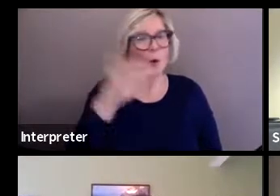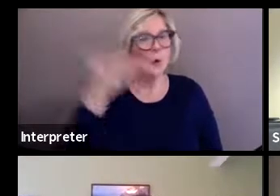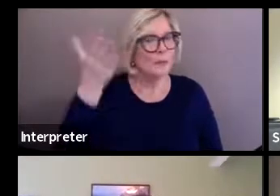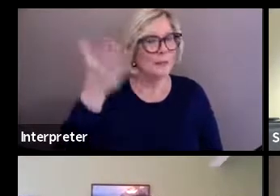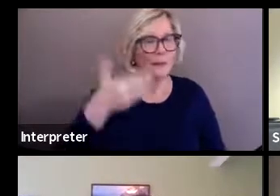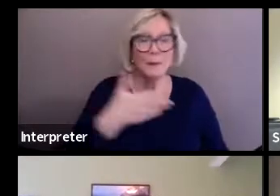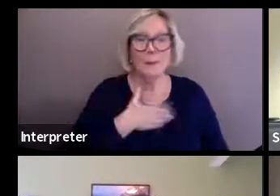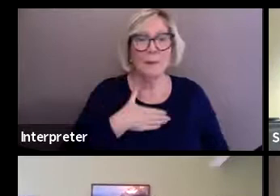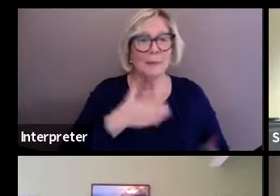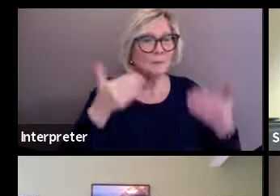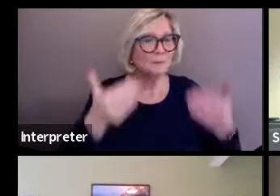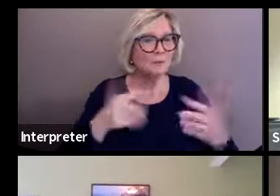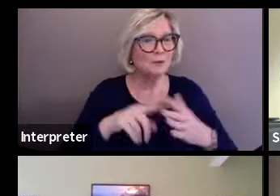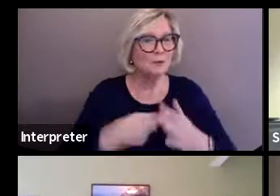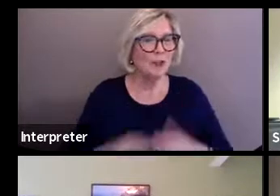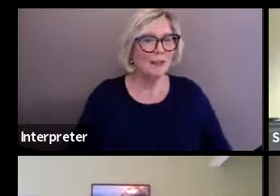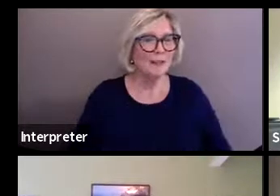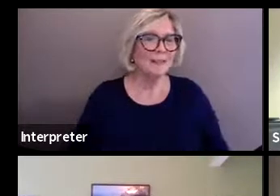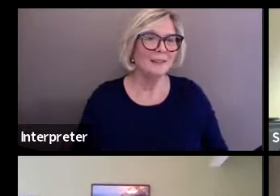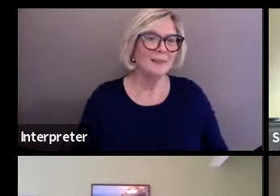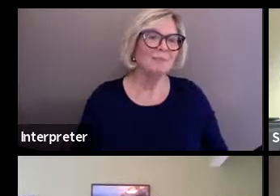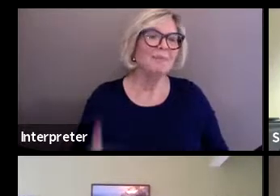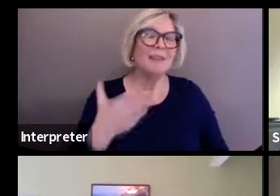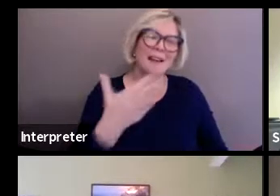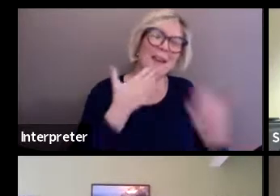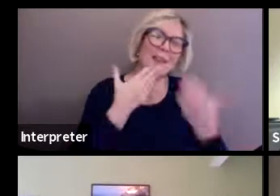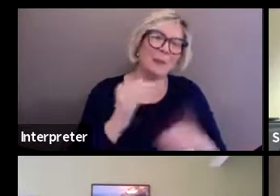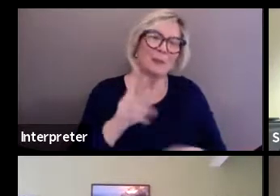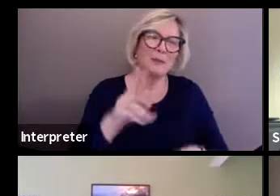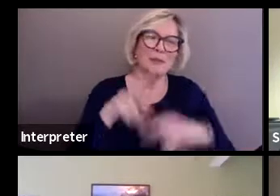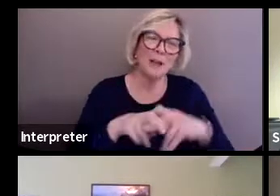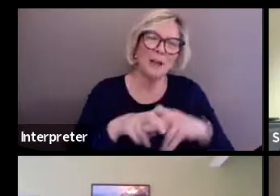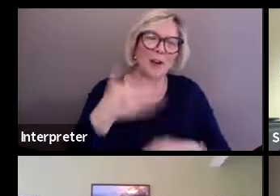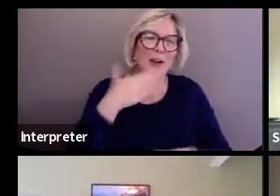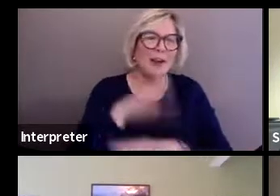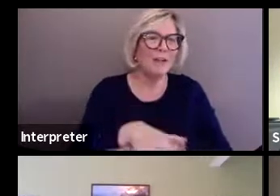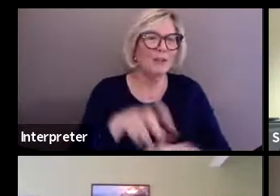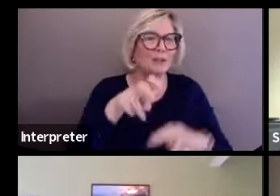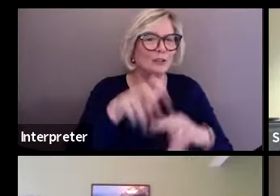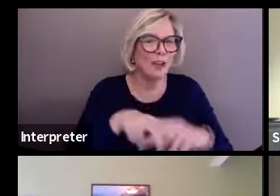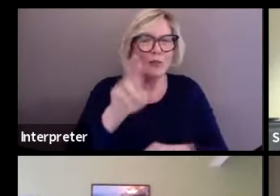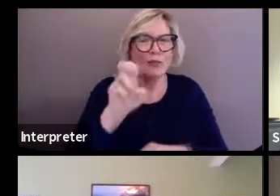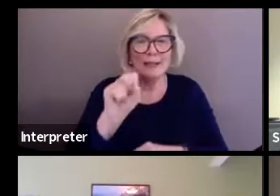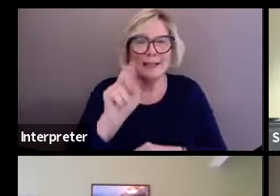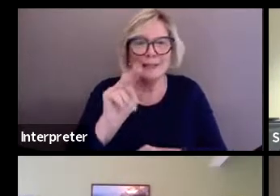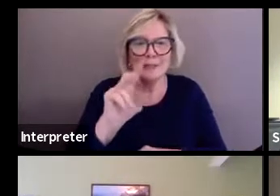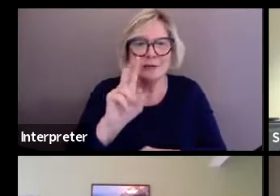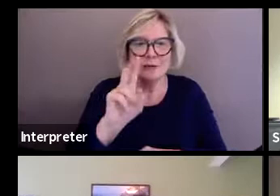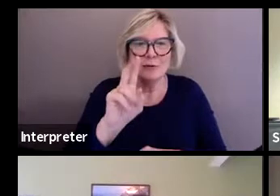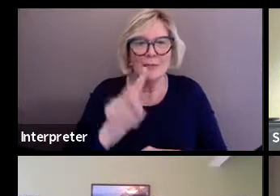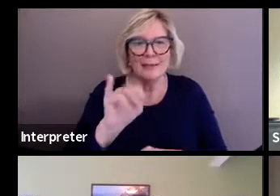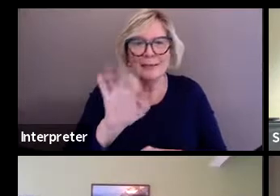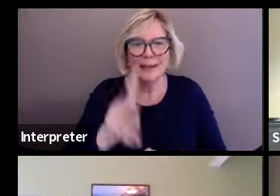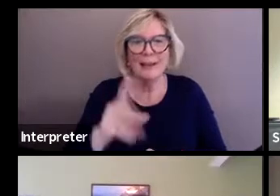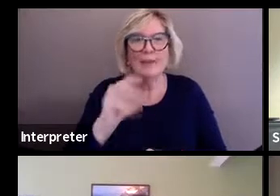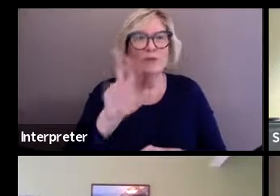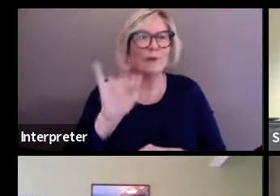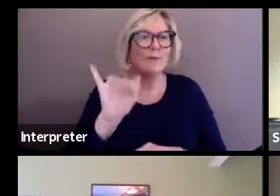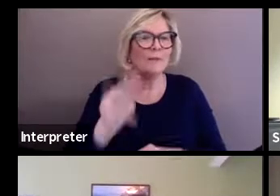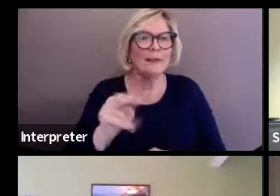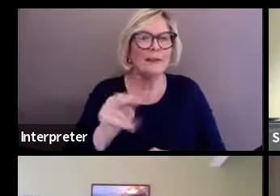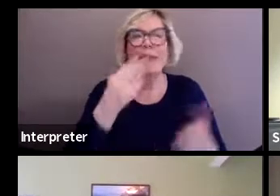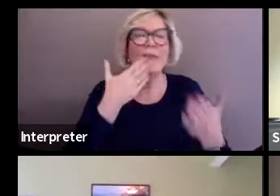ahead and begin. Thank you very much, Mr. Chair. Good afternoon, Chairperson Reznik, Chairperson Griffith. Thank you, members of